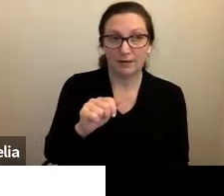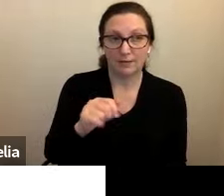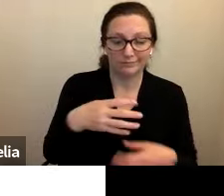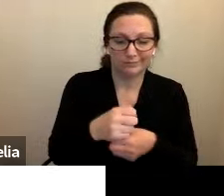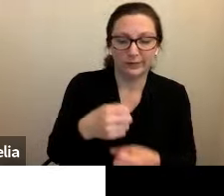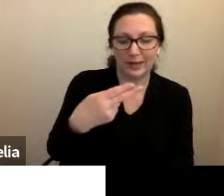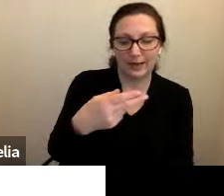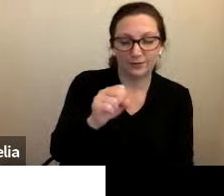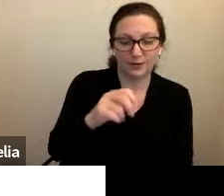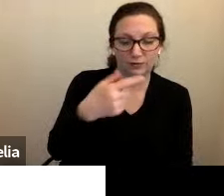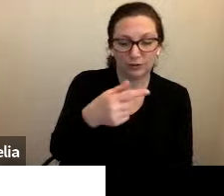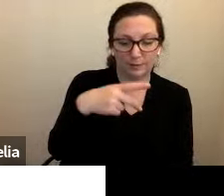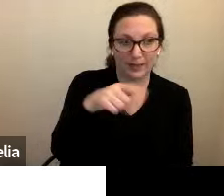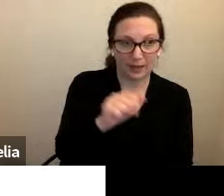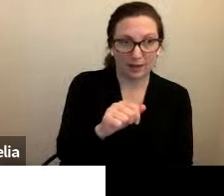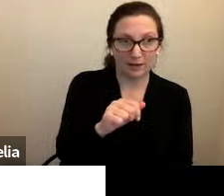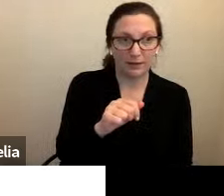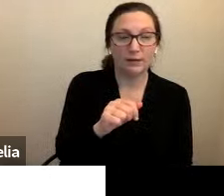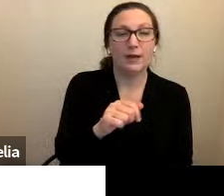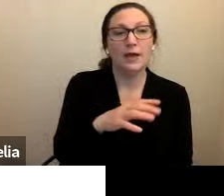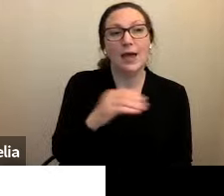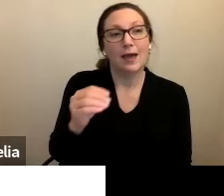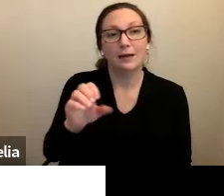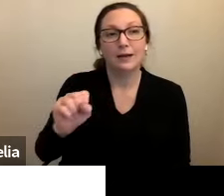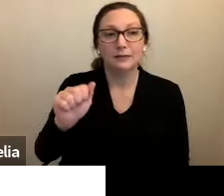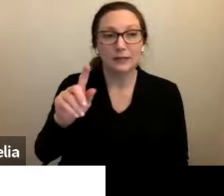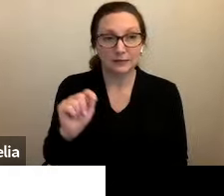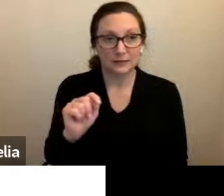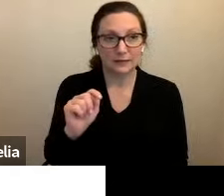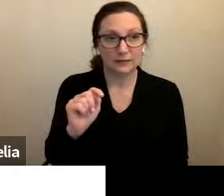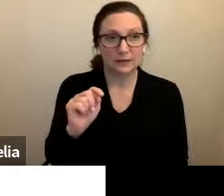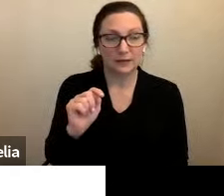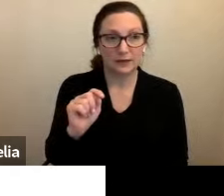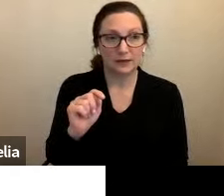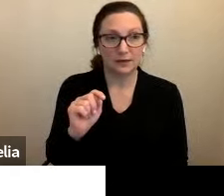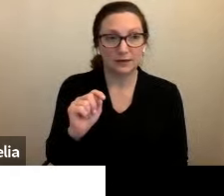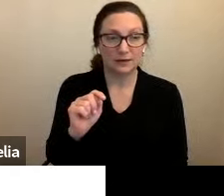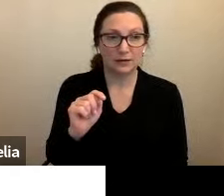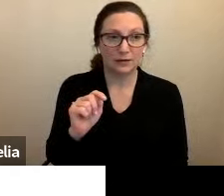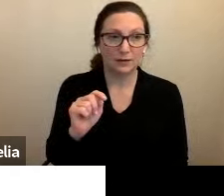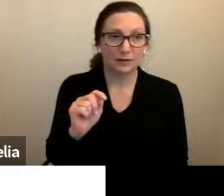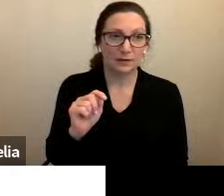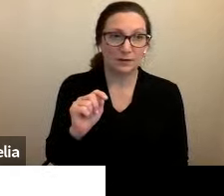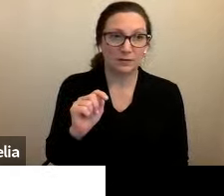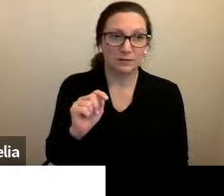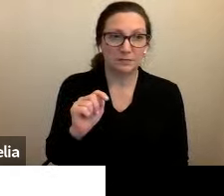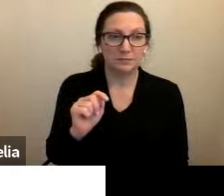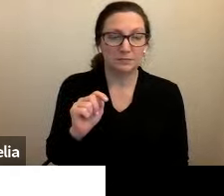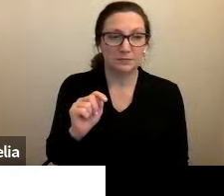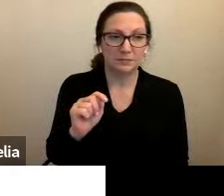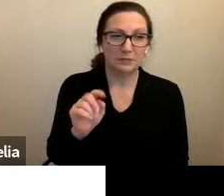HSGPA is high school GPA abbreviated, and SAT, this is generally about the same for